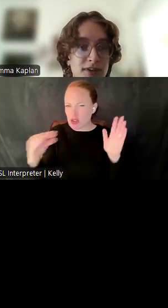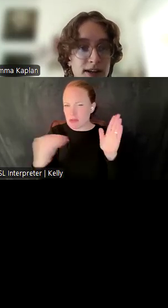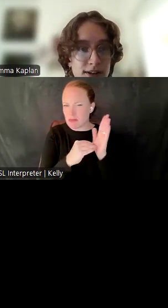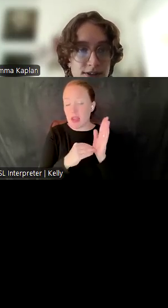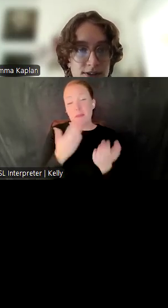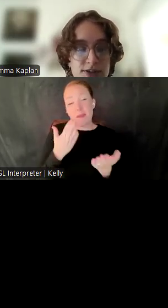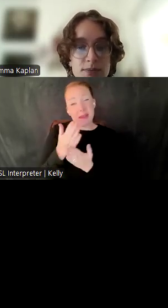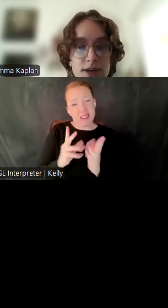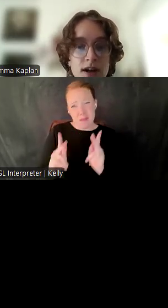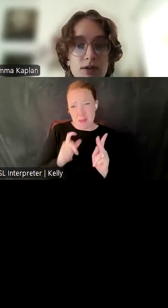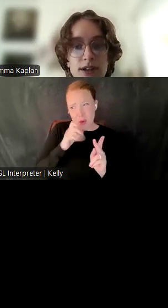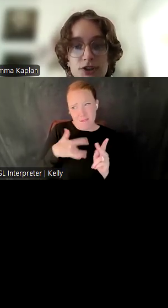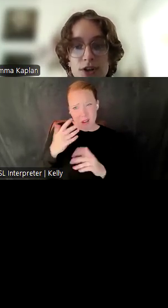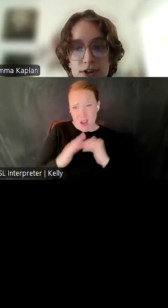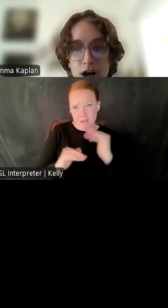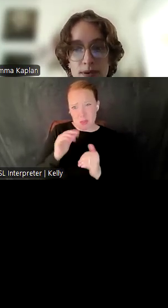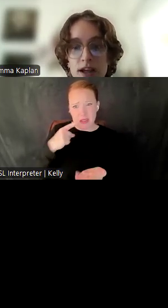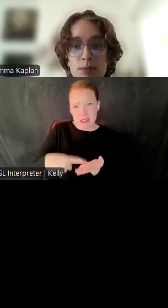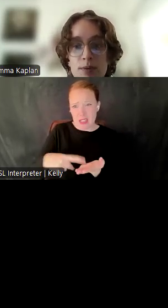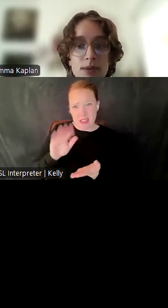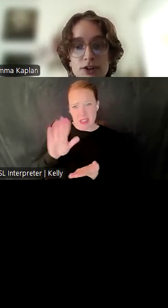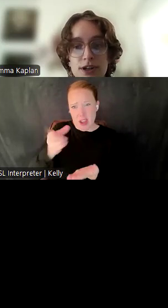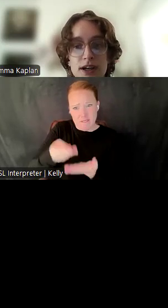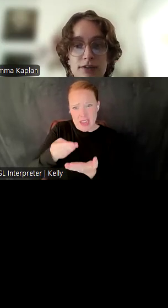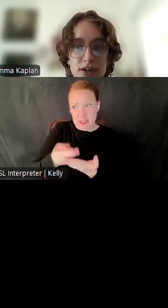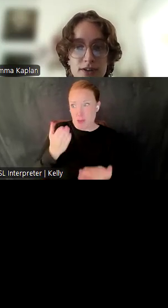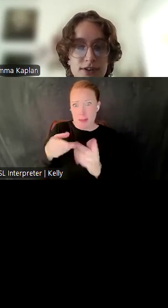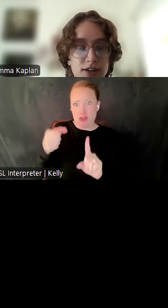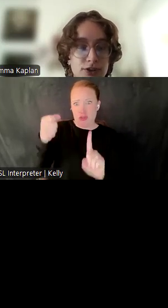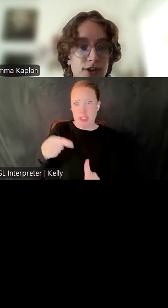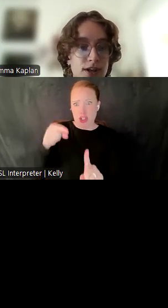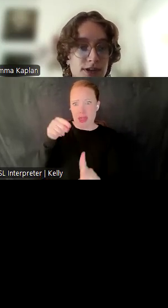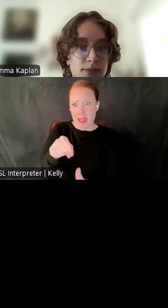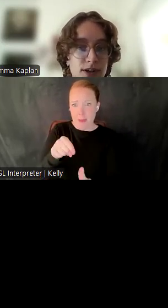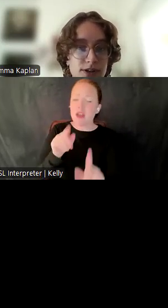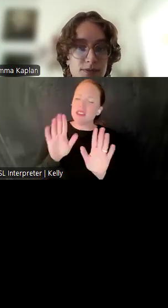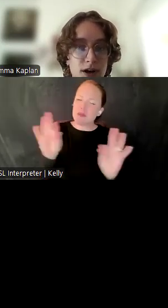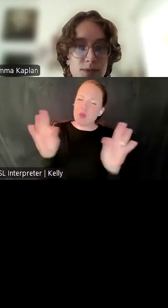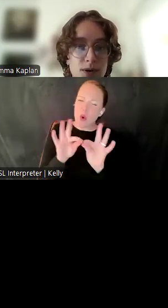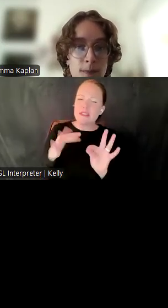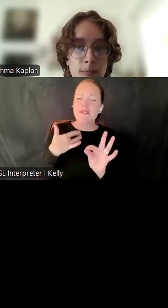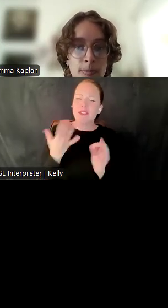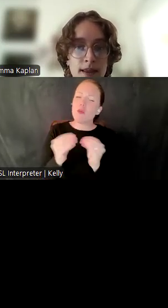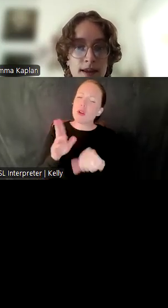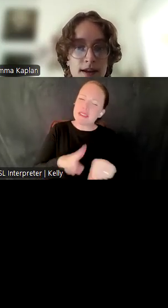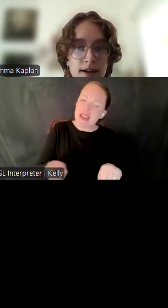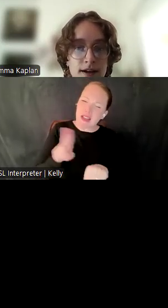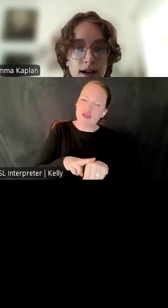talking about their finances. This can be a really triggering topic, and we want to make sure that it can feel as natural and seamless as possible.